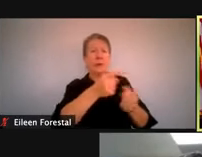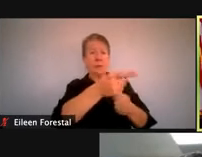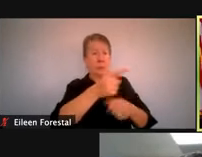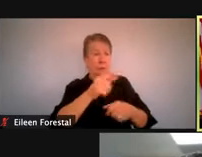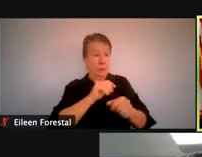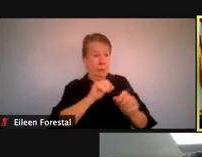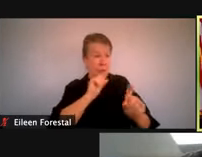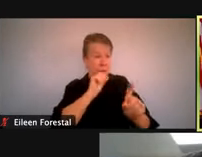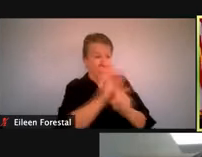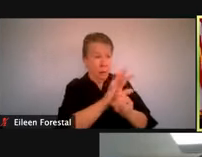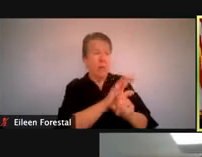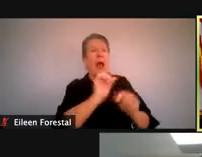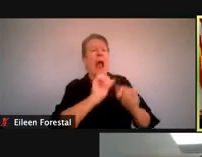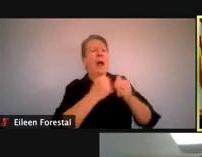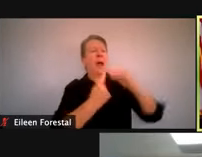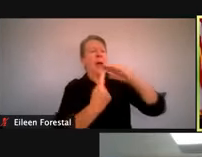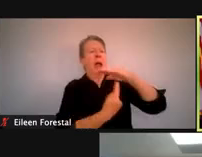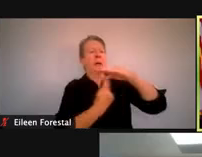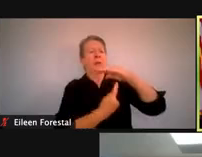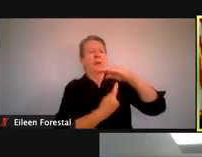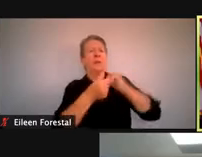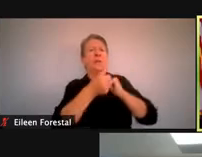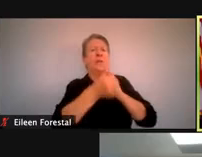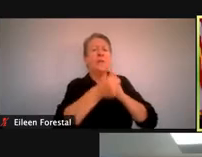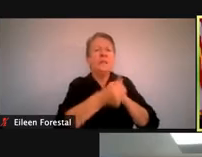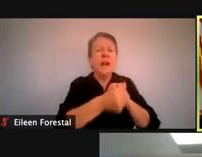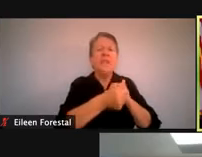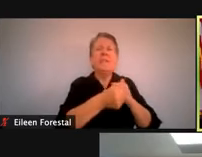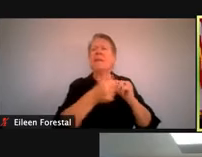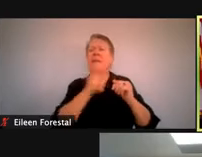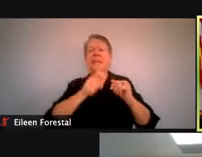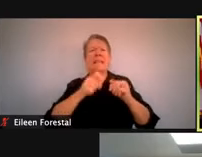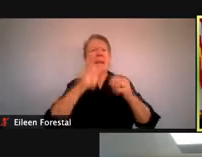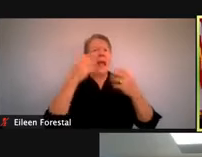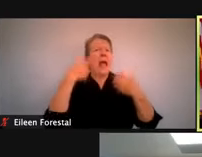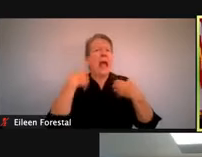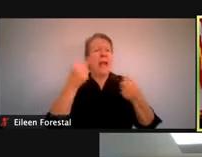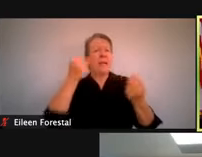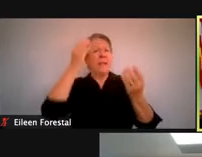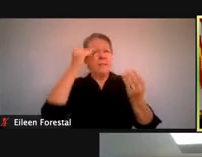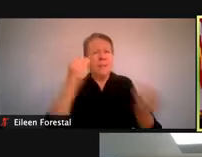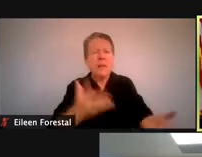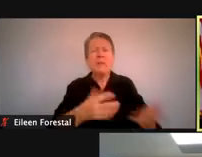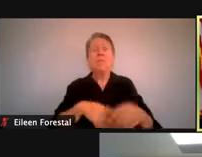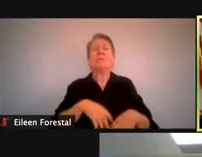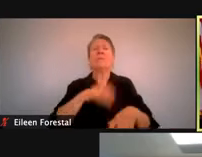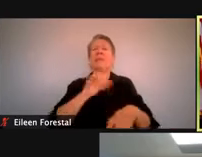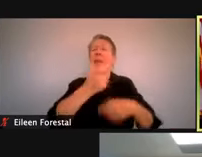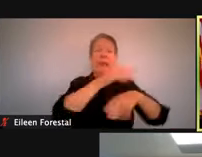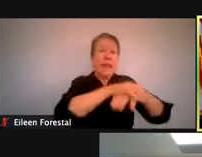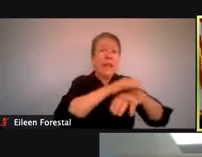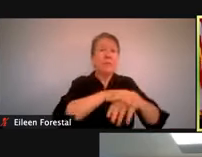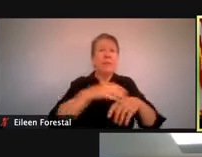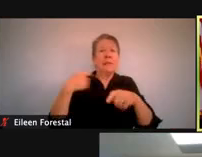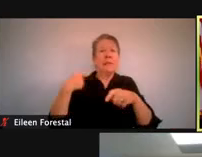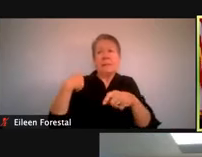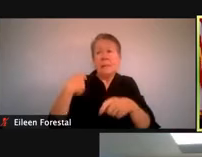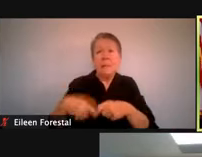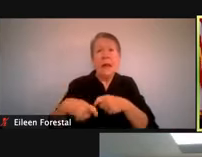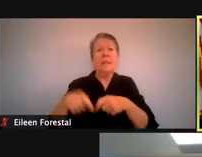both English and Spanish on contact tracing, wearing a mask, social distancing, COVID facts